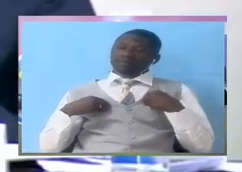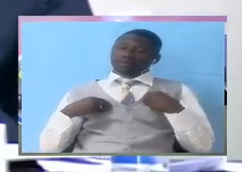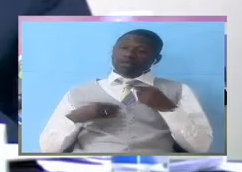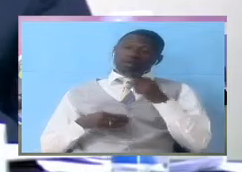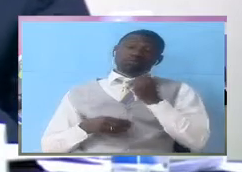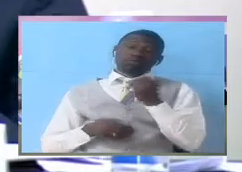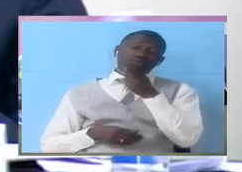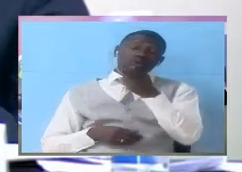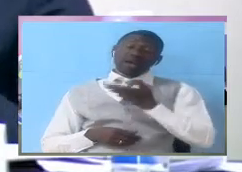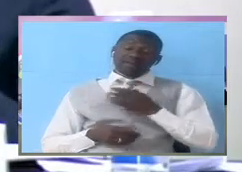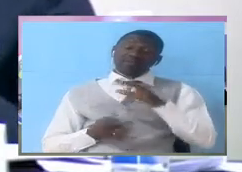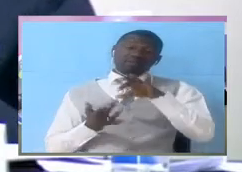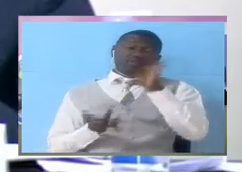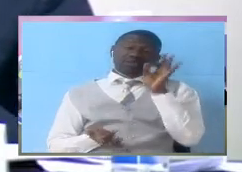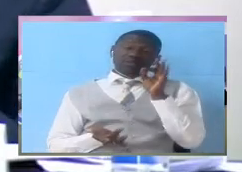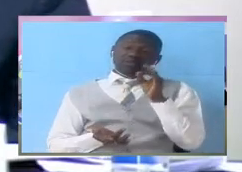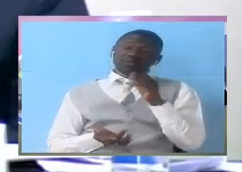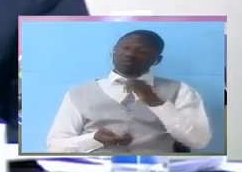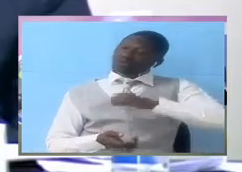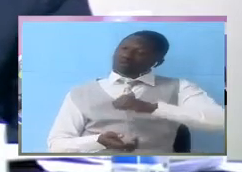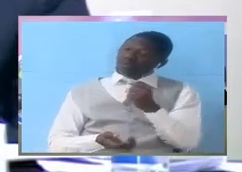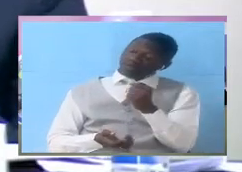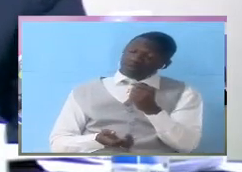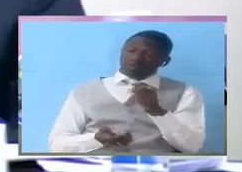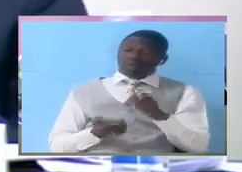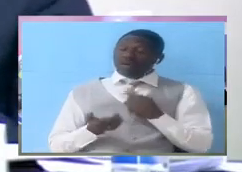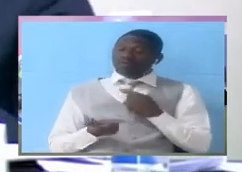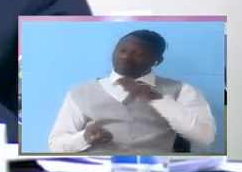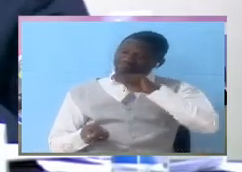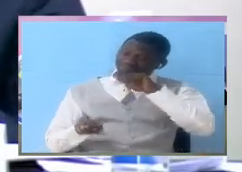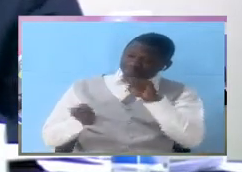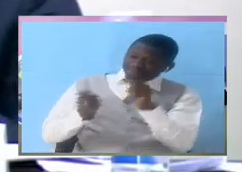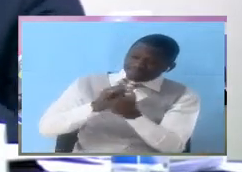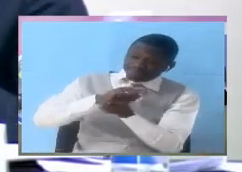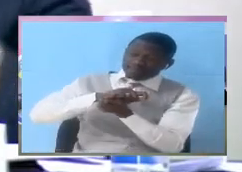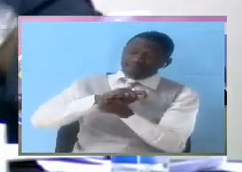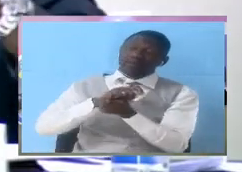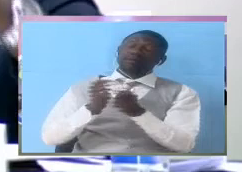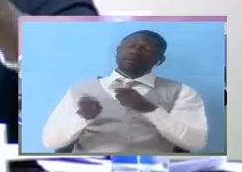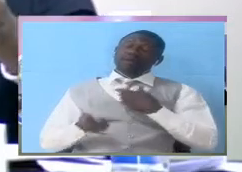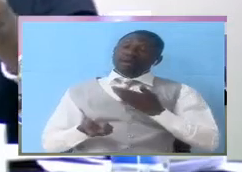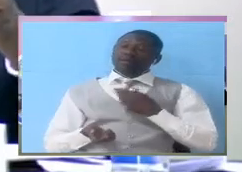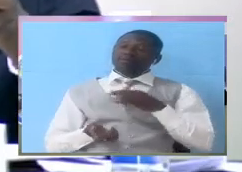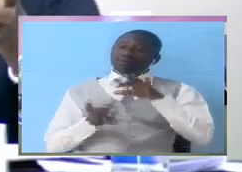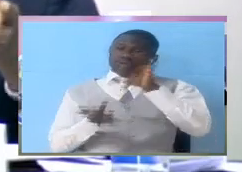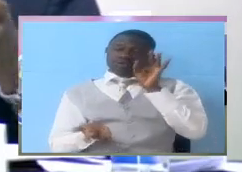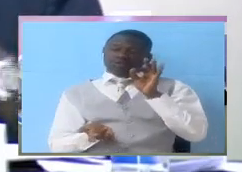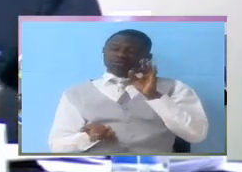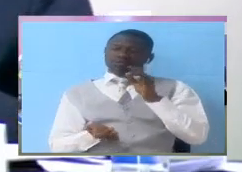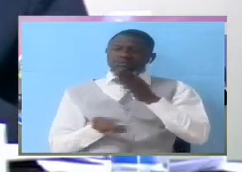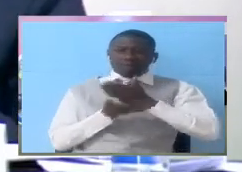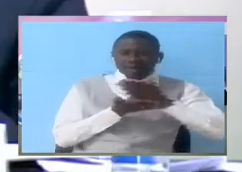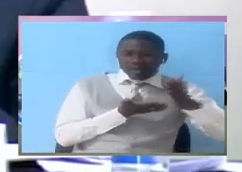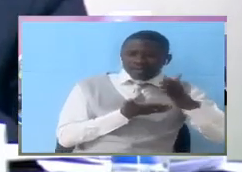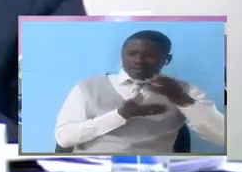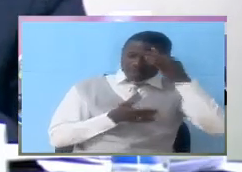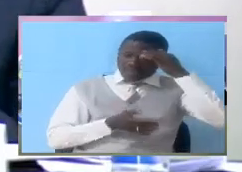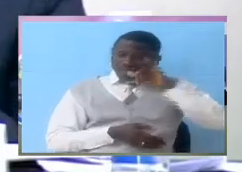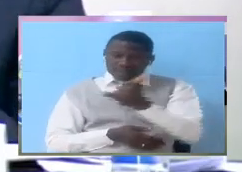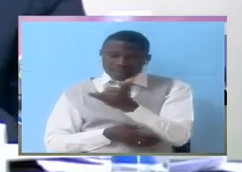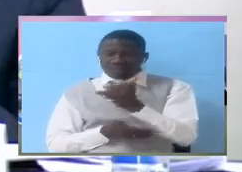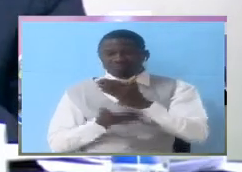ko bañ. You had a choice to modify it. Munon nga ko defarat. You had a choice to partly agree it and partly reject